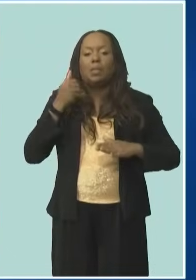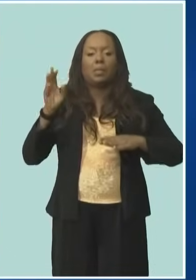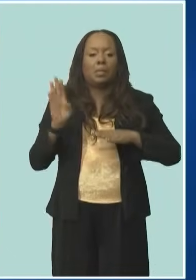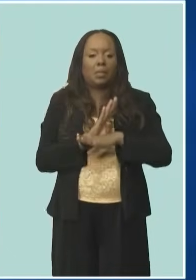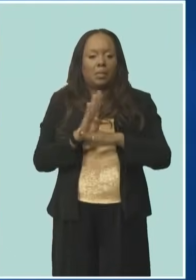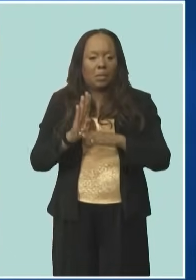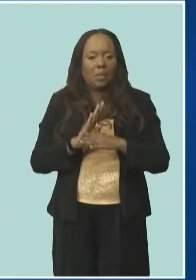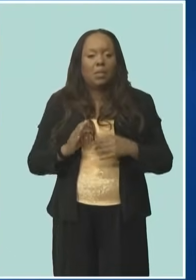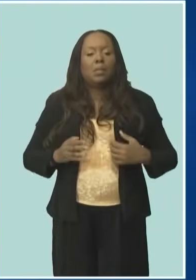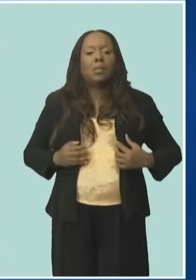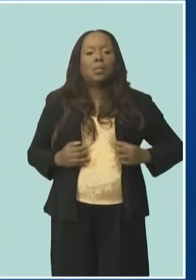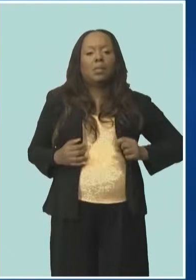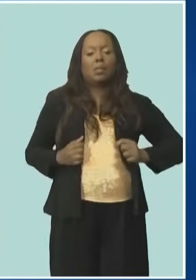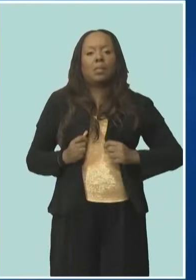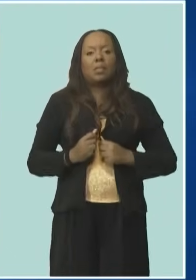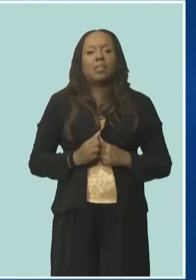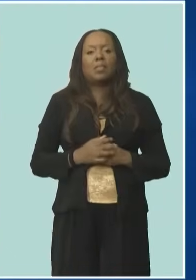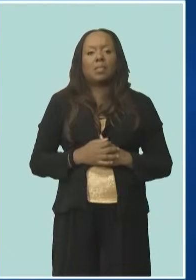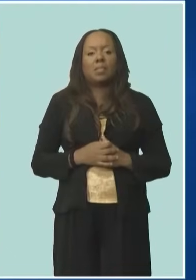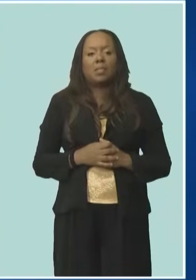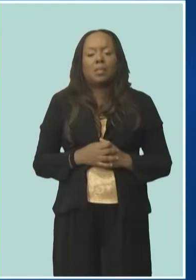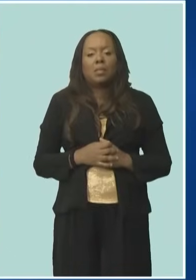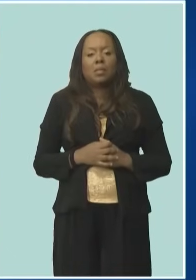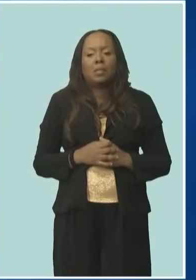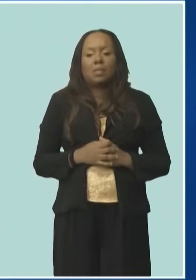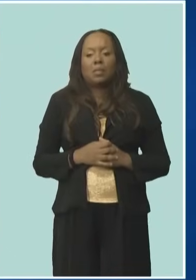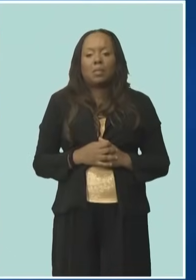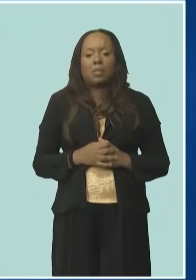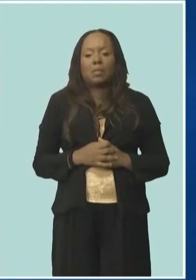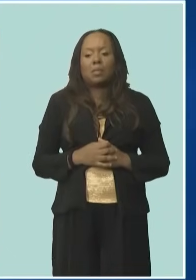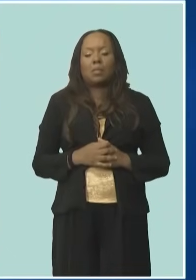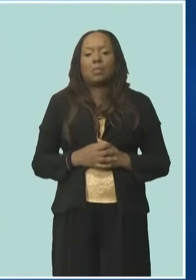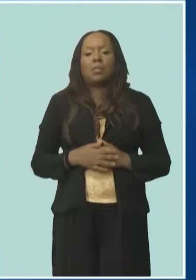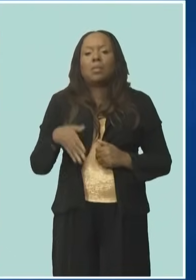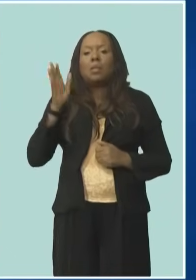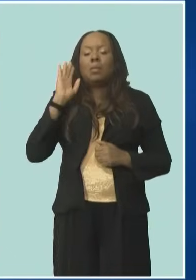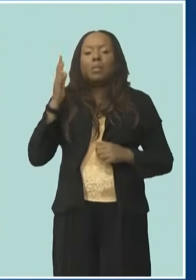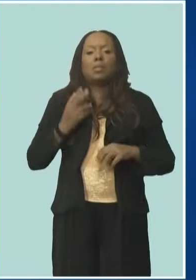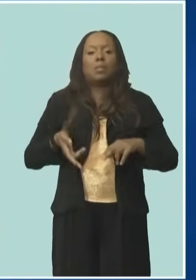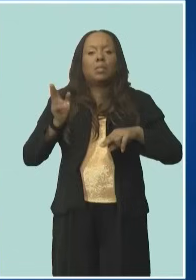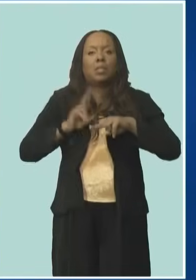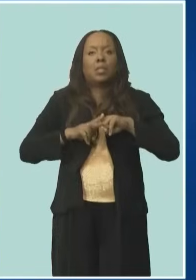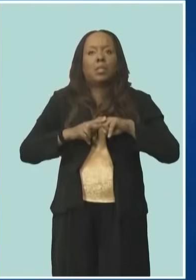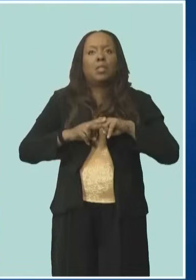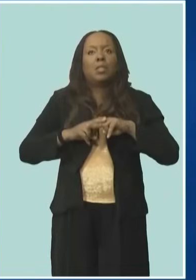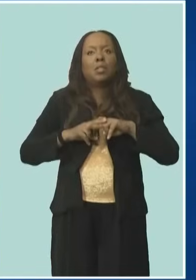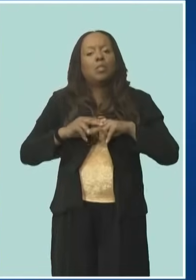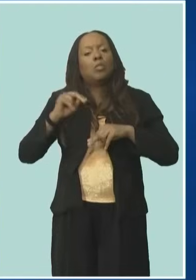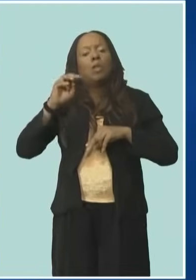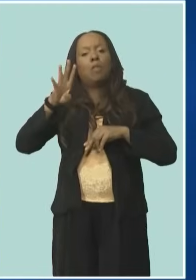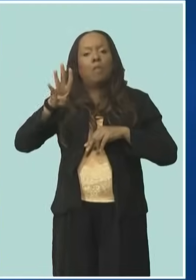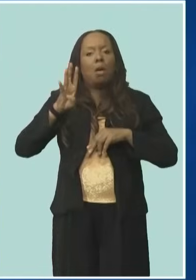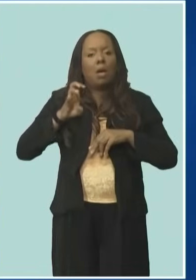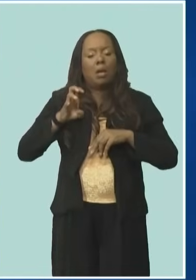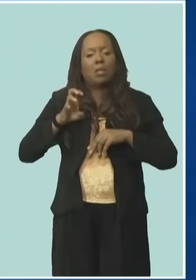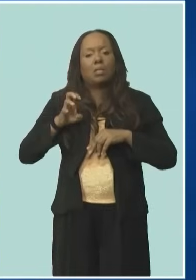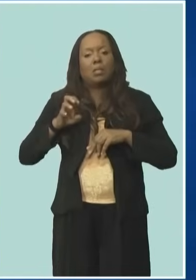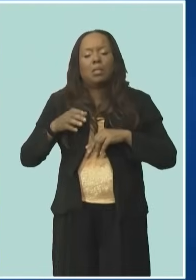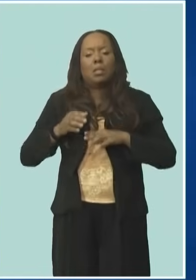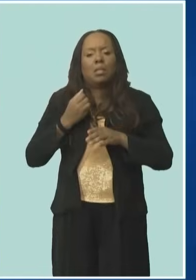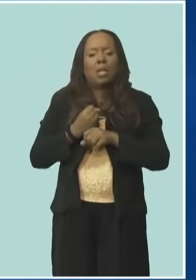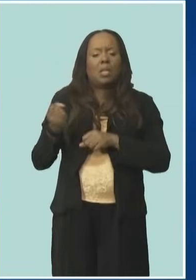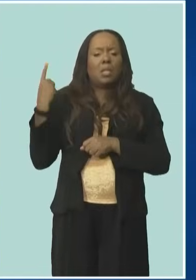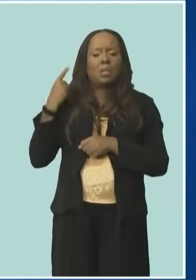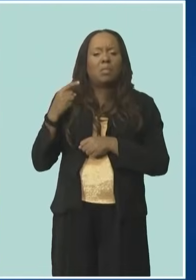expect that the number of cruise calls will increase to 400 compared to just over 389 last year.